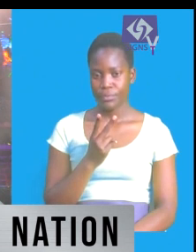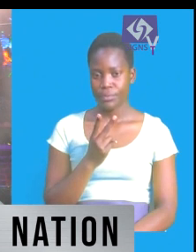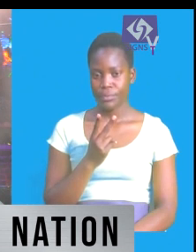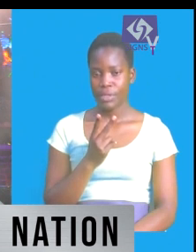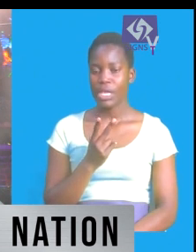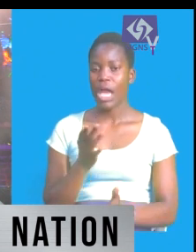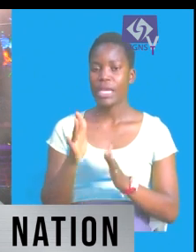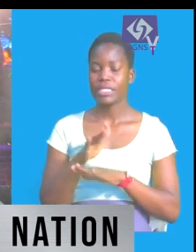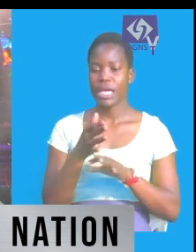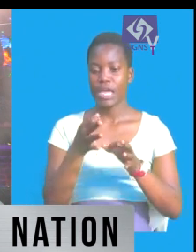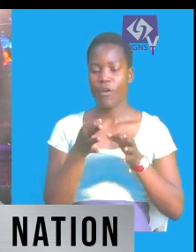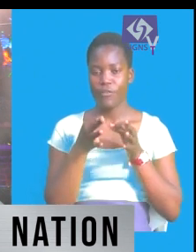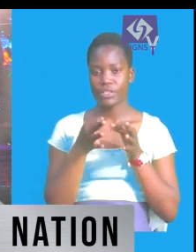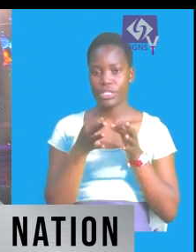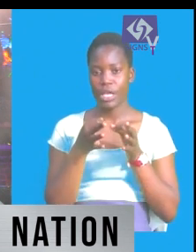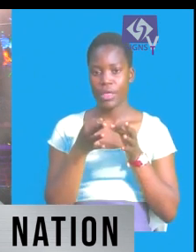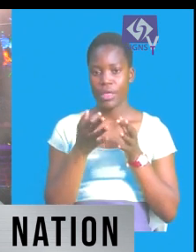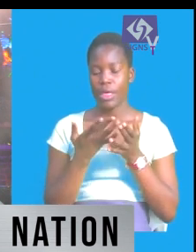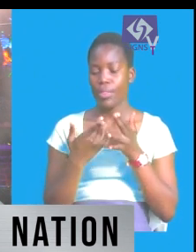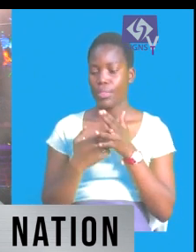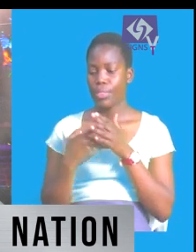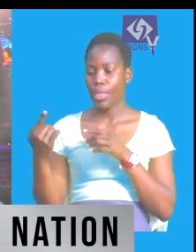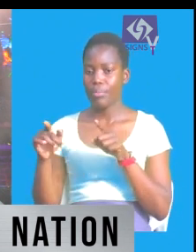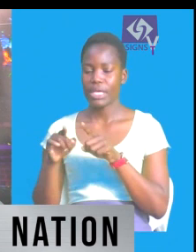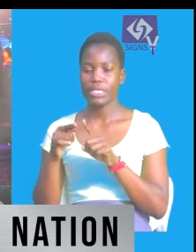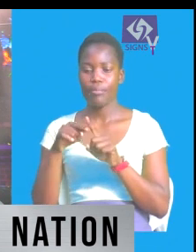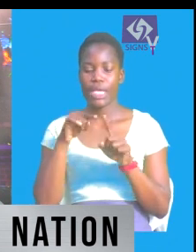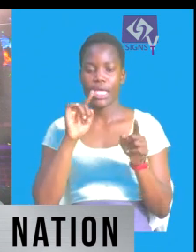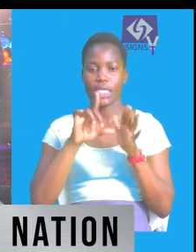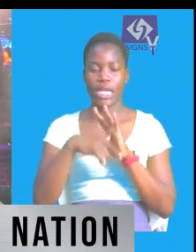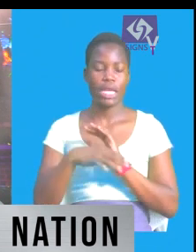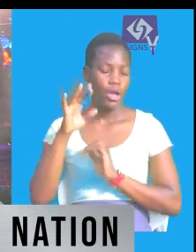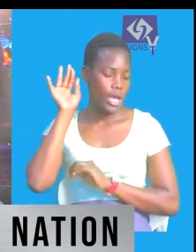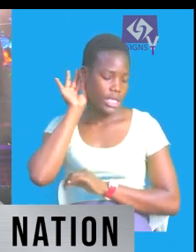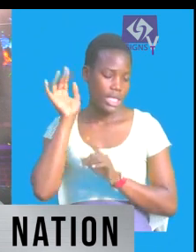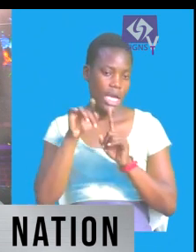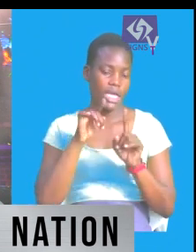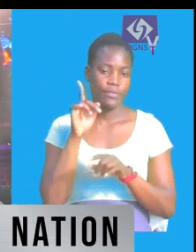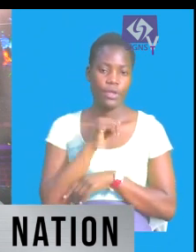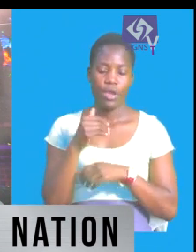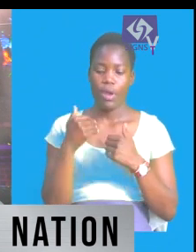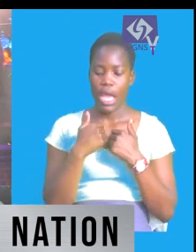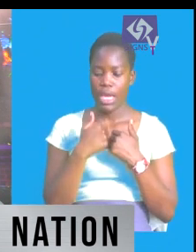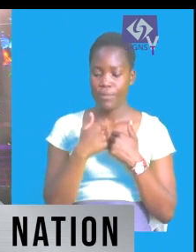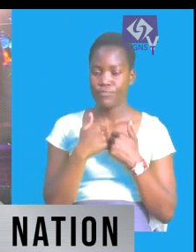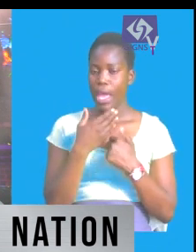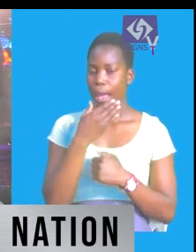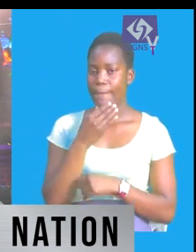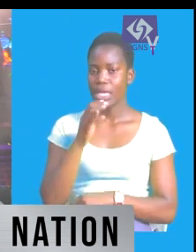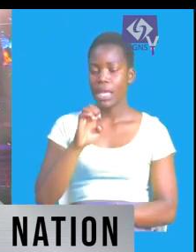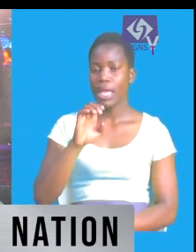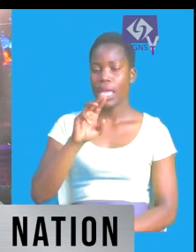officer just get murdered. You know? Oh my. Yes. There was a case of the Embakasi person who was found